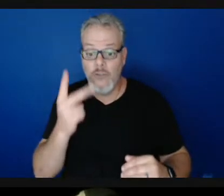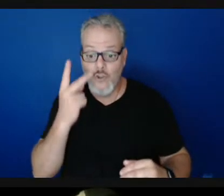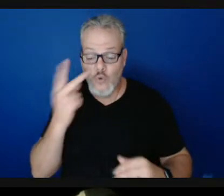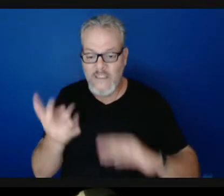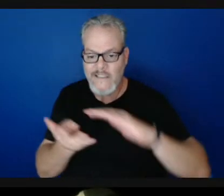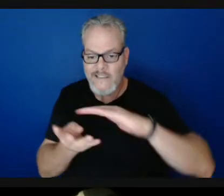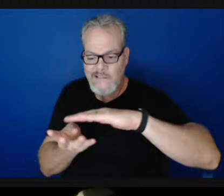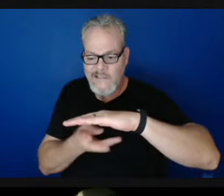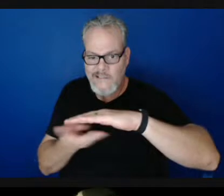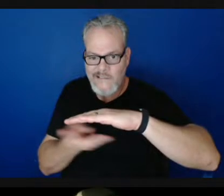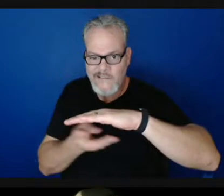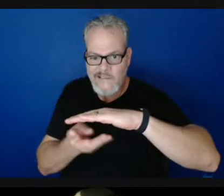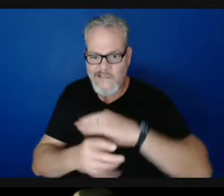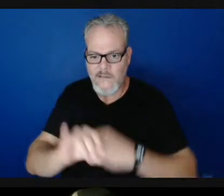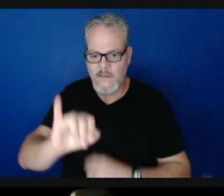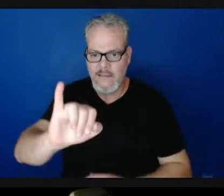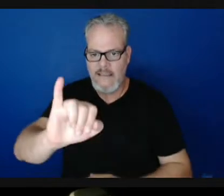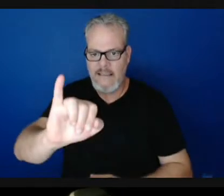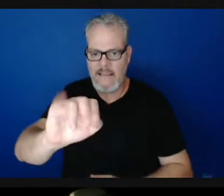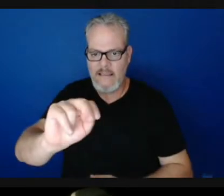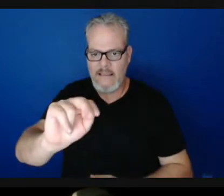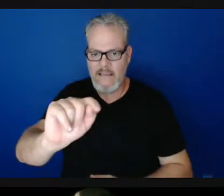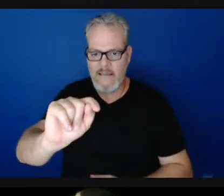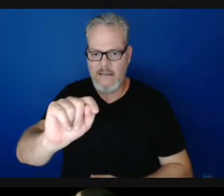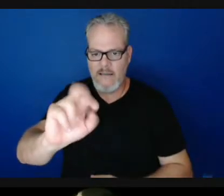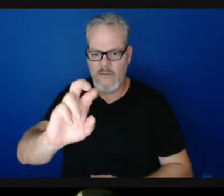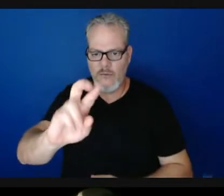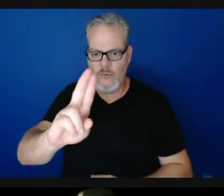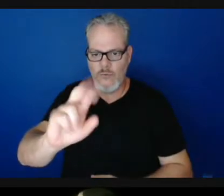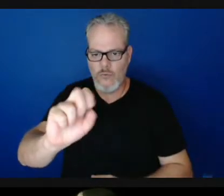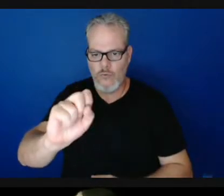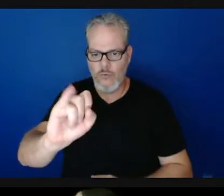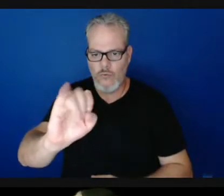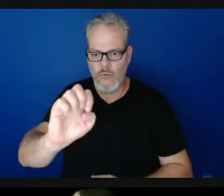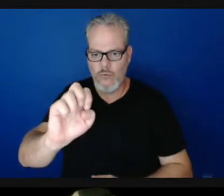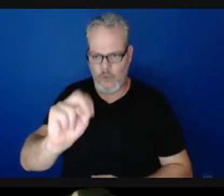intrusions in June, an eruption in June.